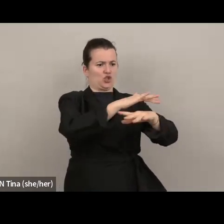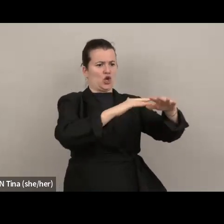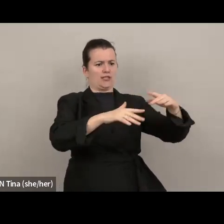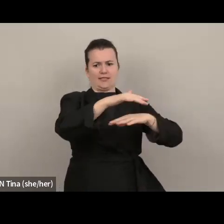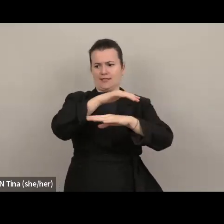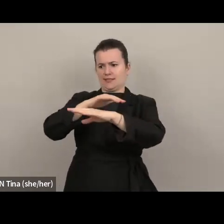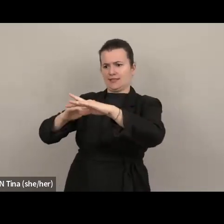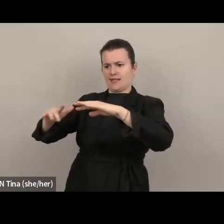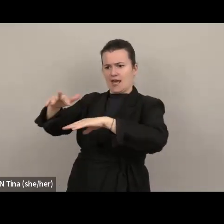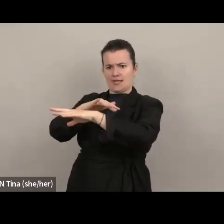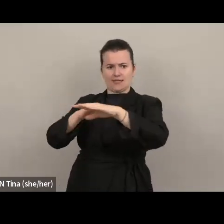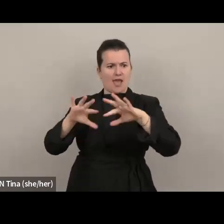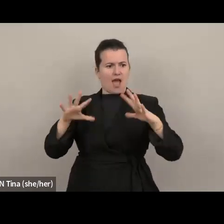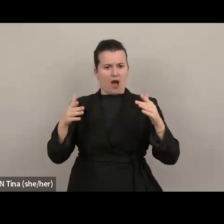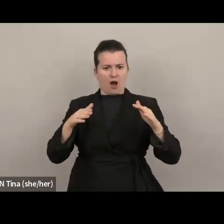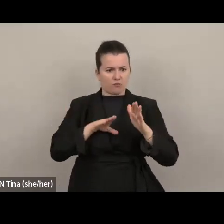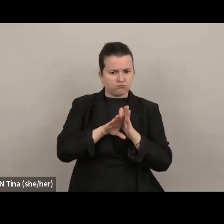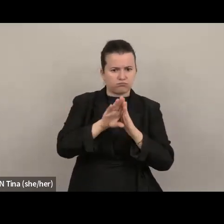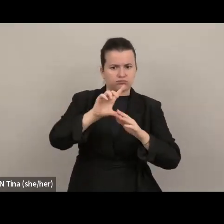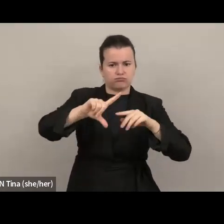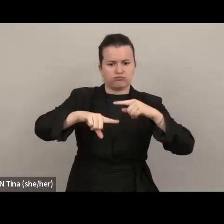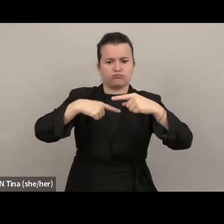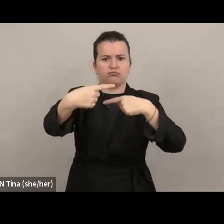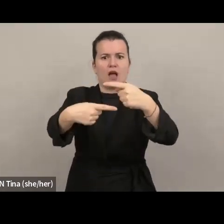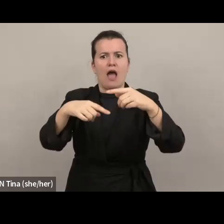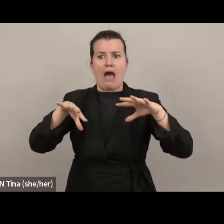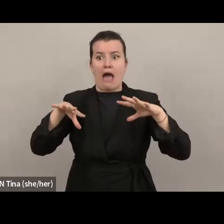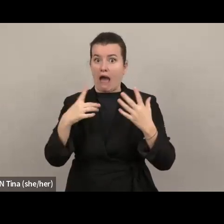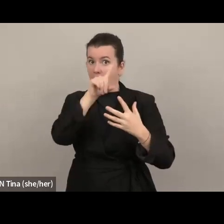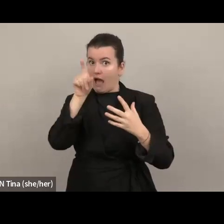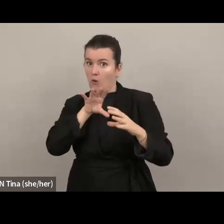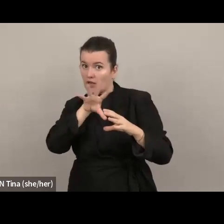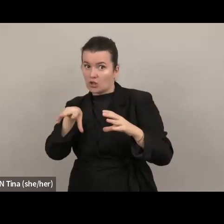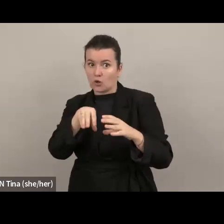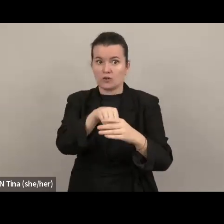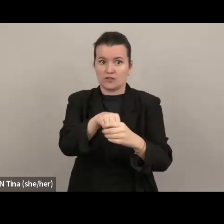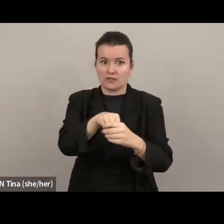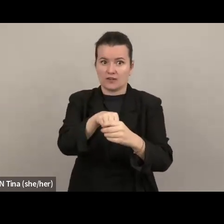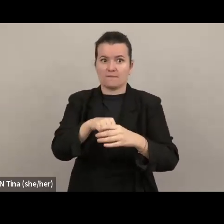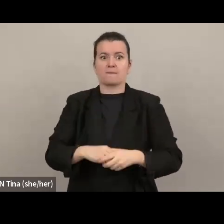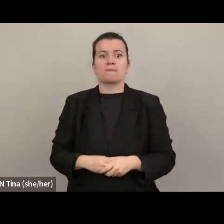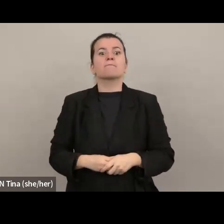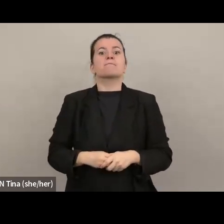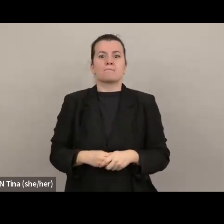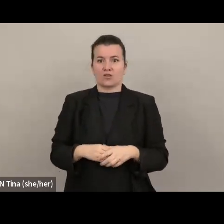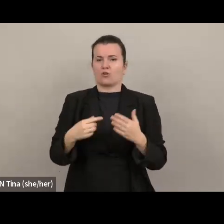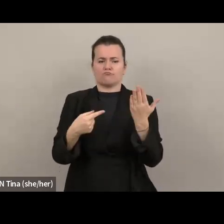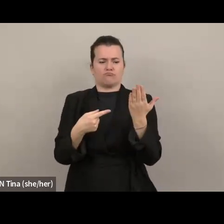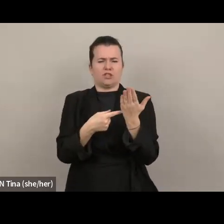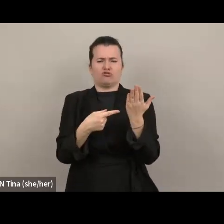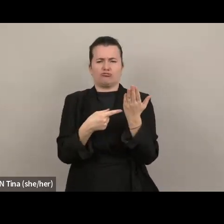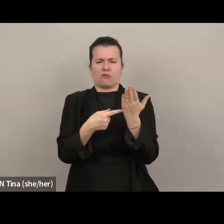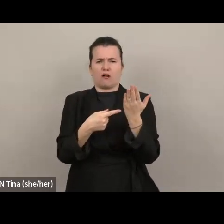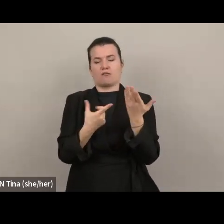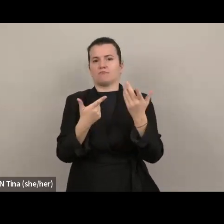and inclusivity. And so as we delve into the profound impact of digital accessibility